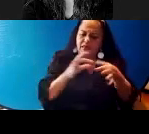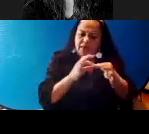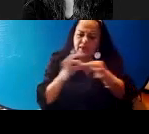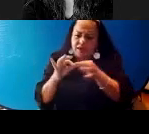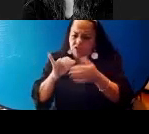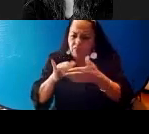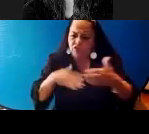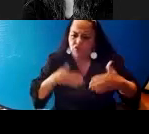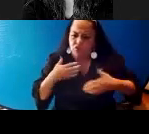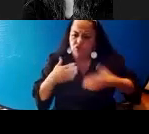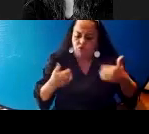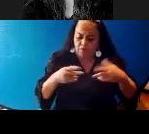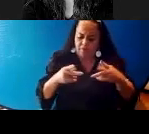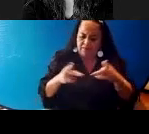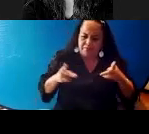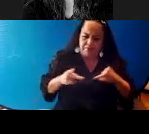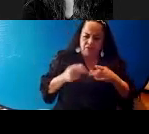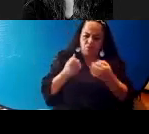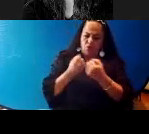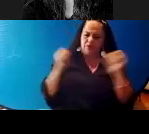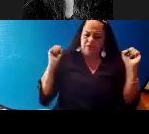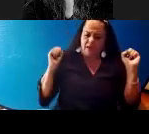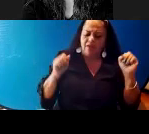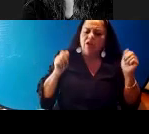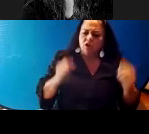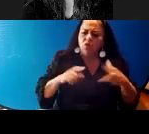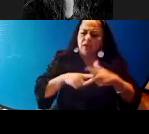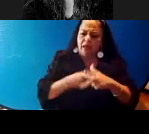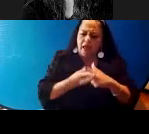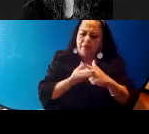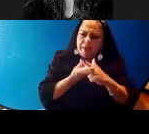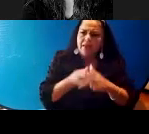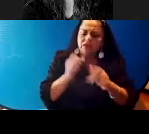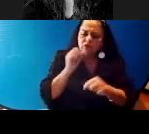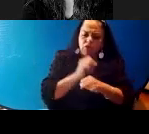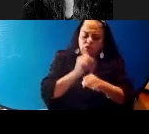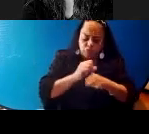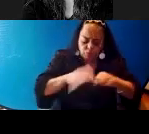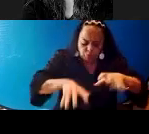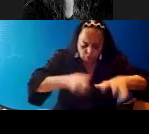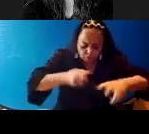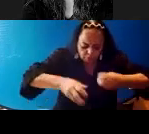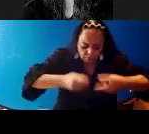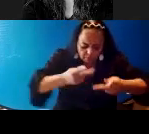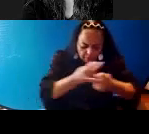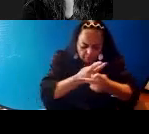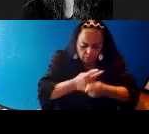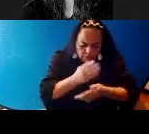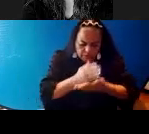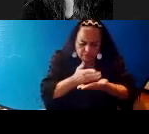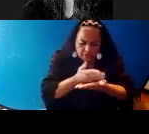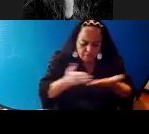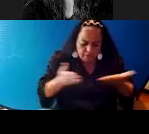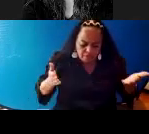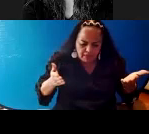joy, to have a space where you're safe and you can actually begin to really work on and unpack some of the things that contributed to some of the decisions that